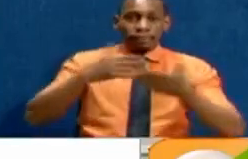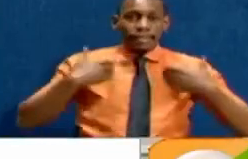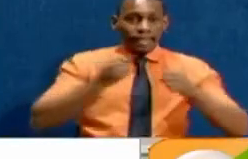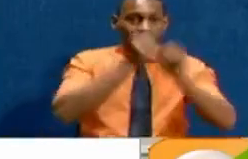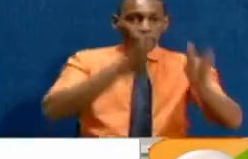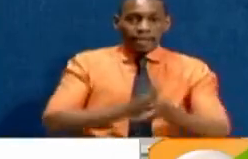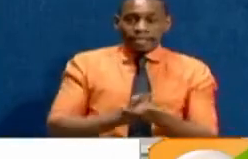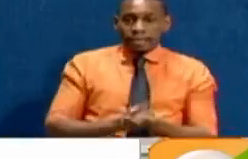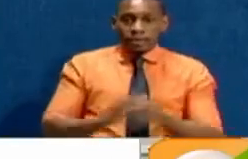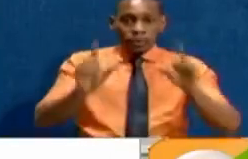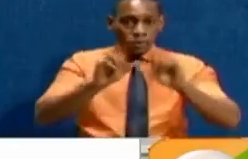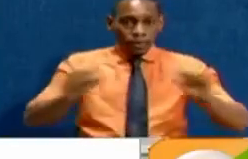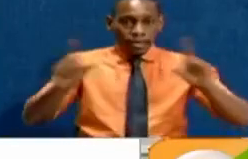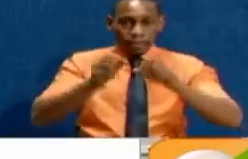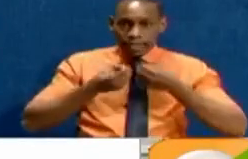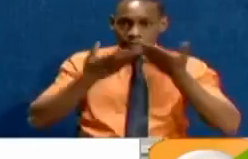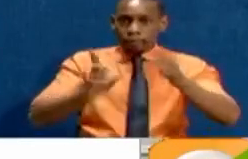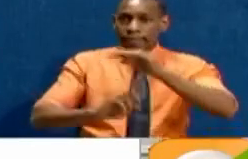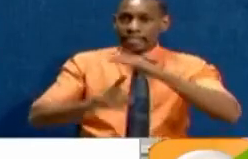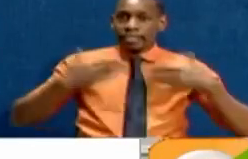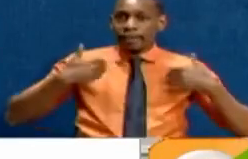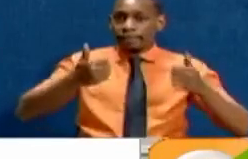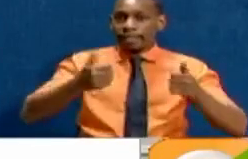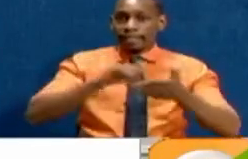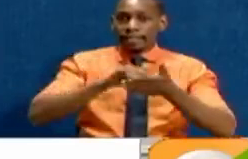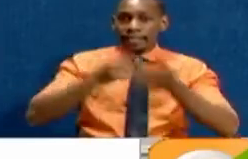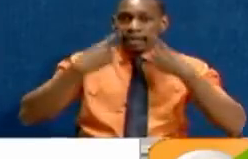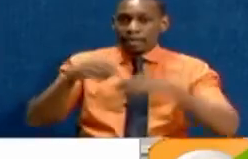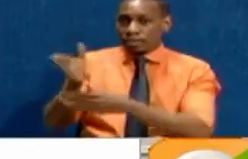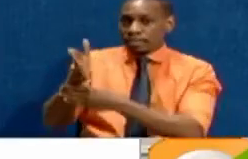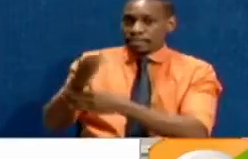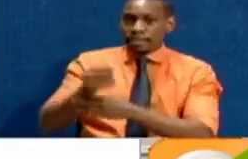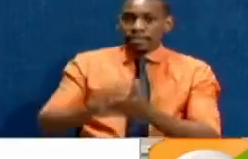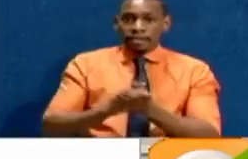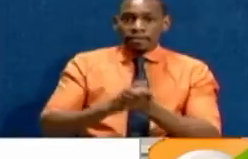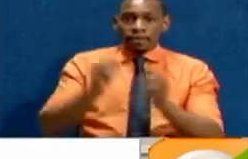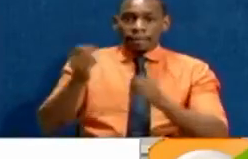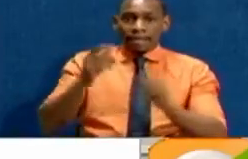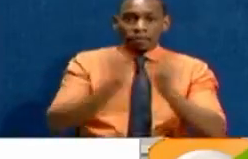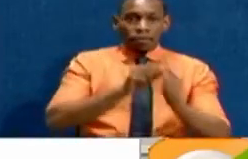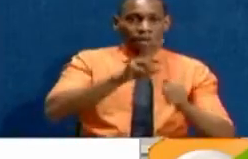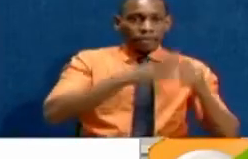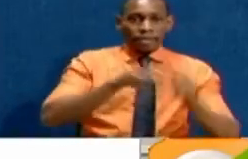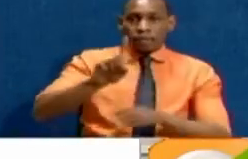workers. According to the latest data from the Ministry of Health, released Thursday, October 29th,